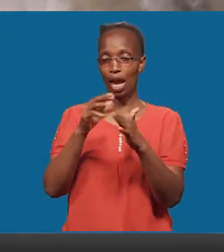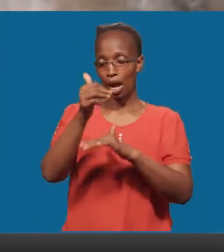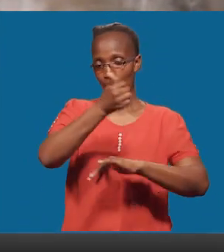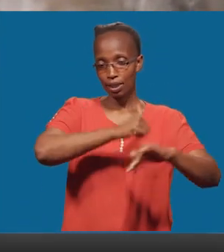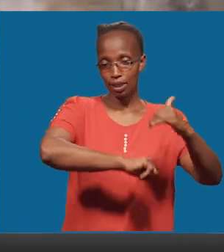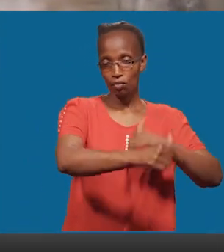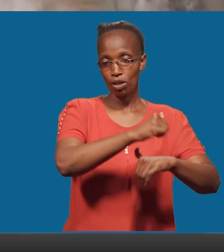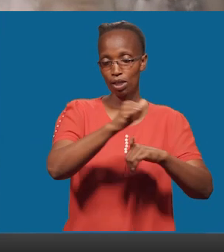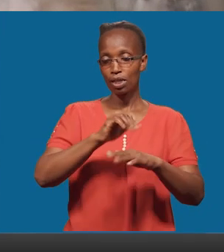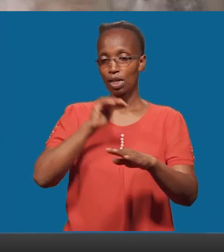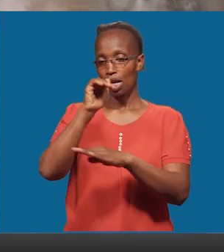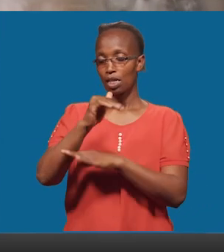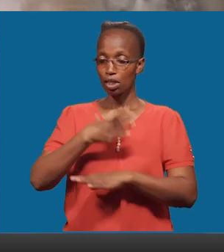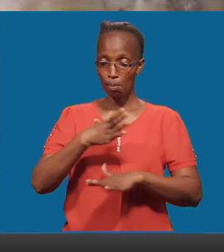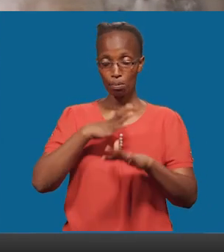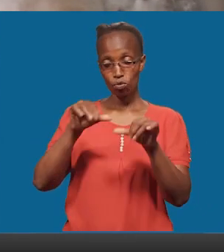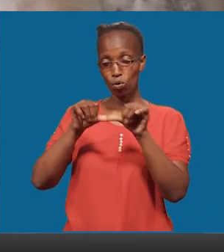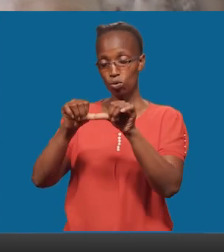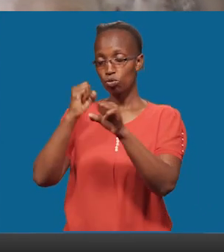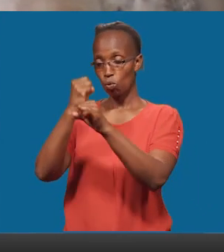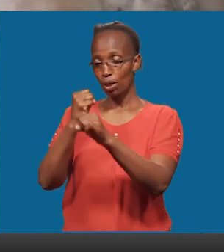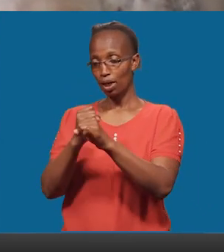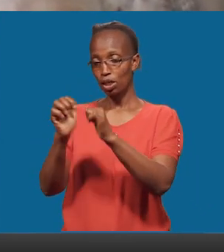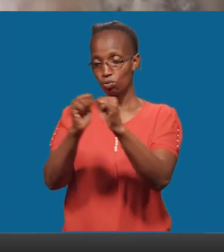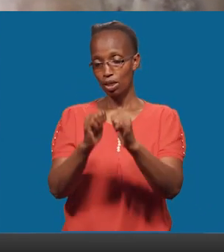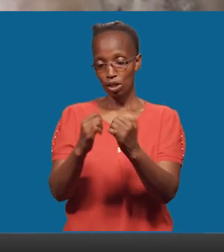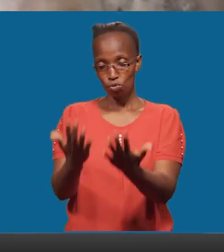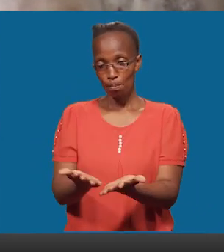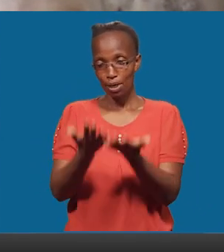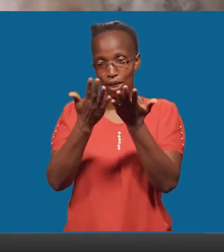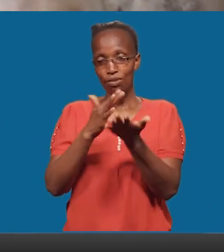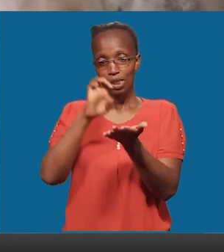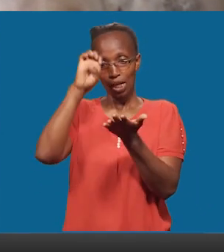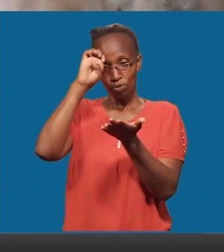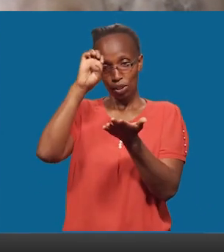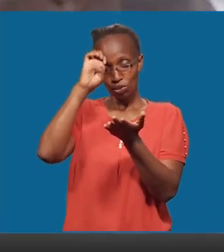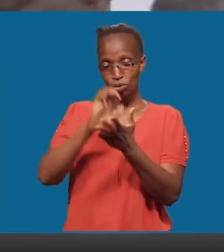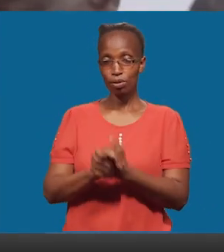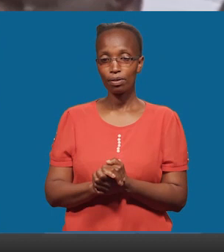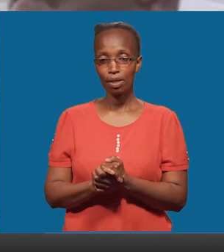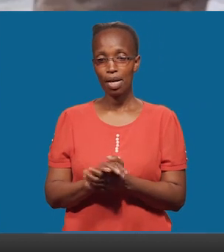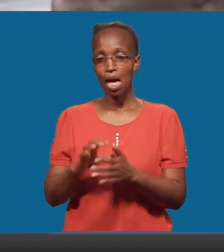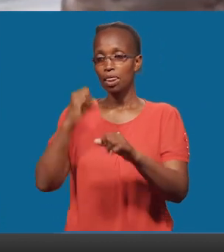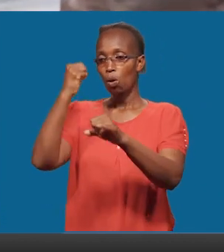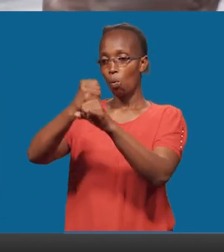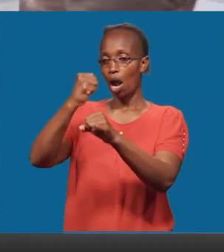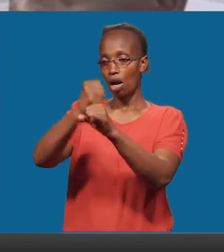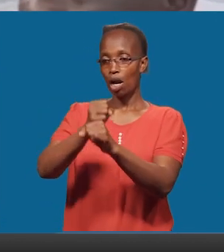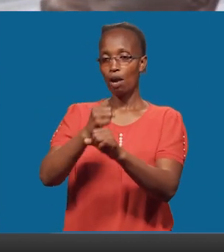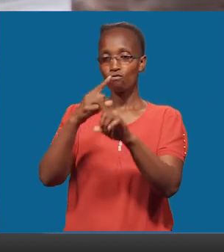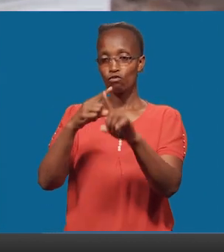kwa wataalamu na viongozi kushirikiana katika kuinua viwango vya elimu katika eneo hilo. The